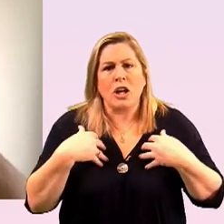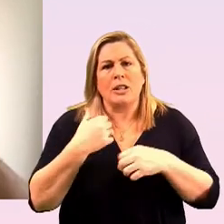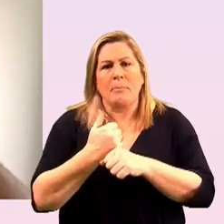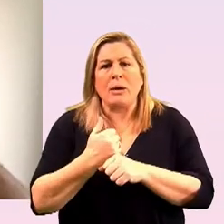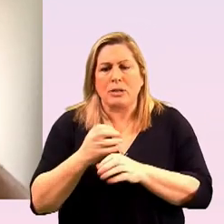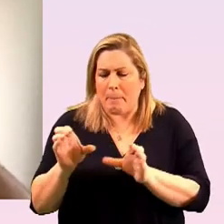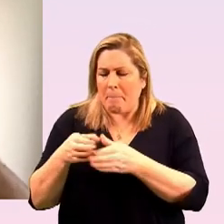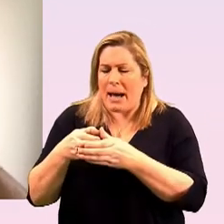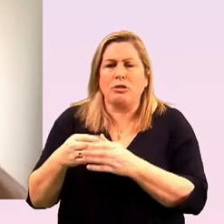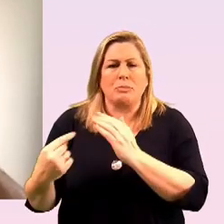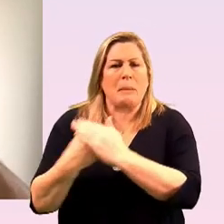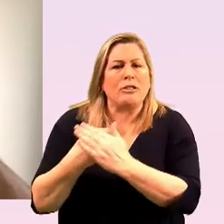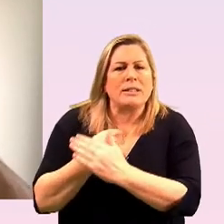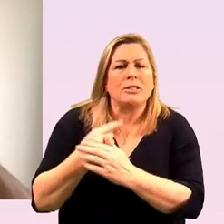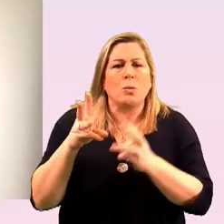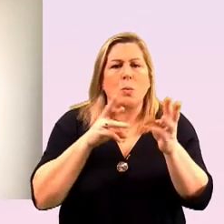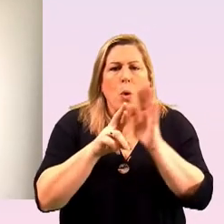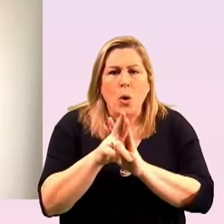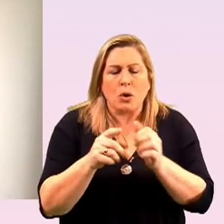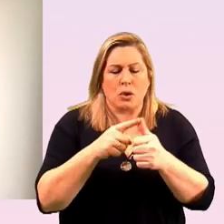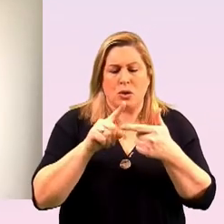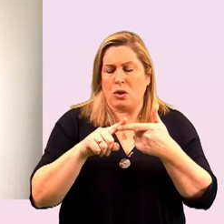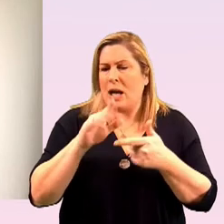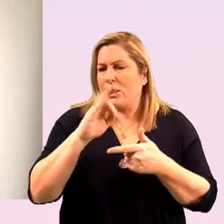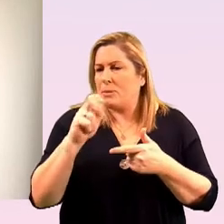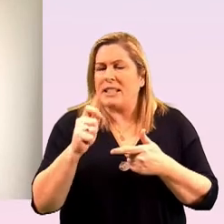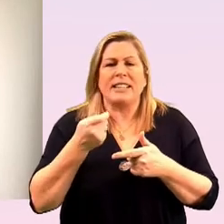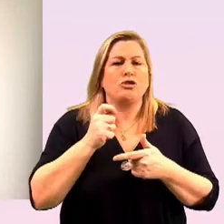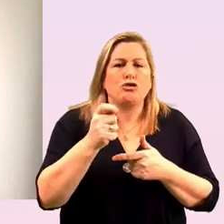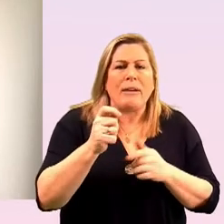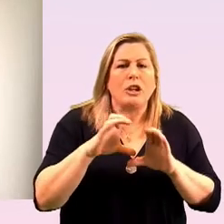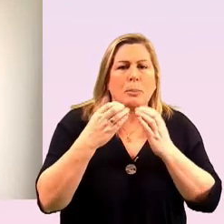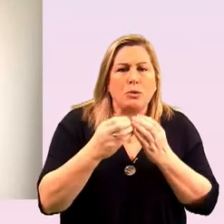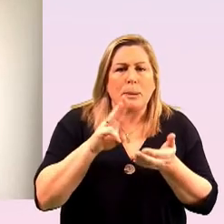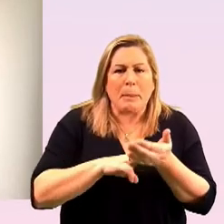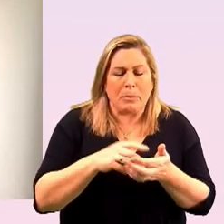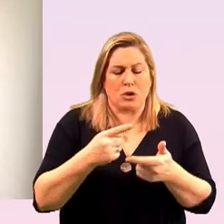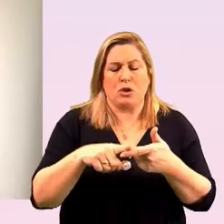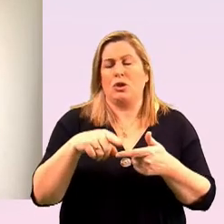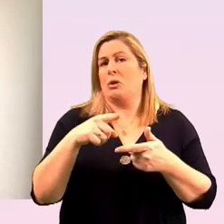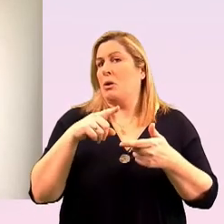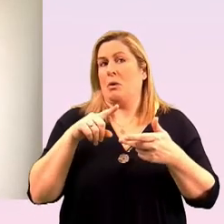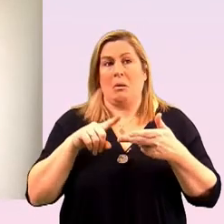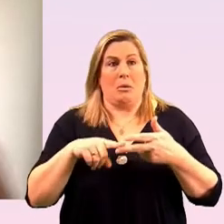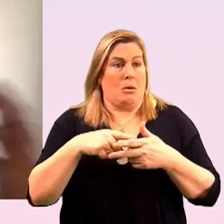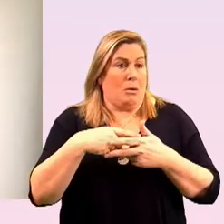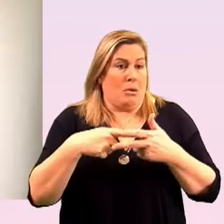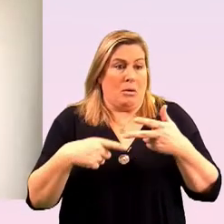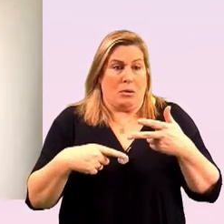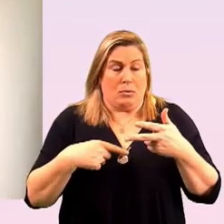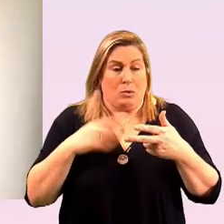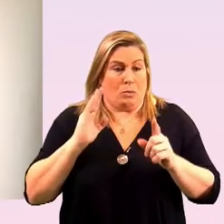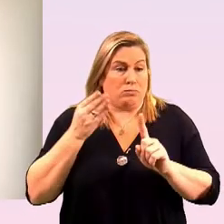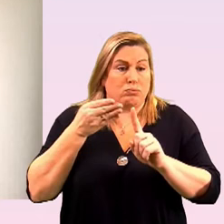to embrace the concerns of LGBT travellers, to essentially